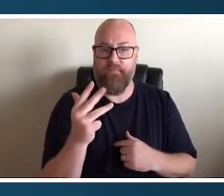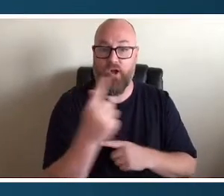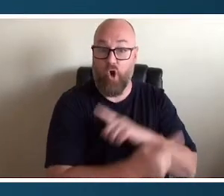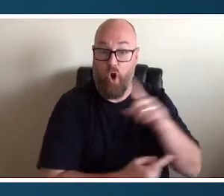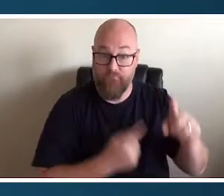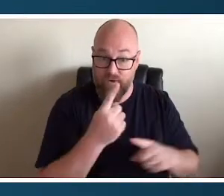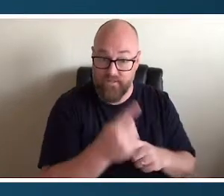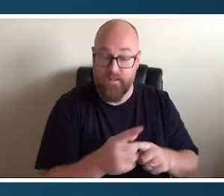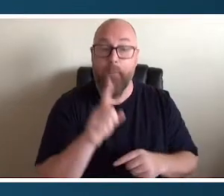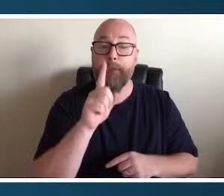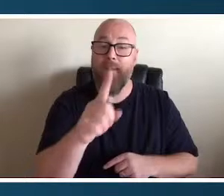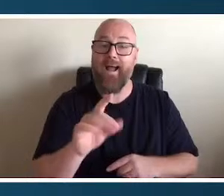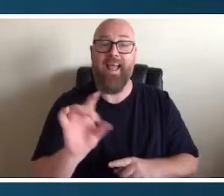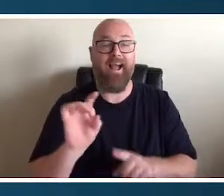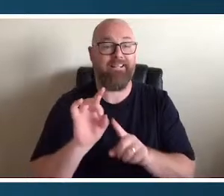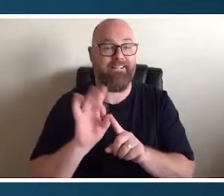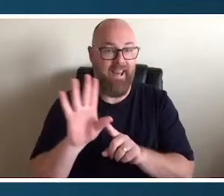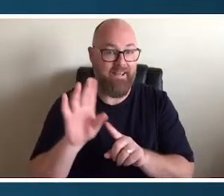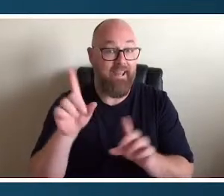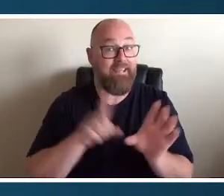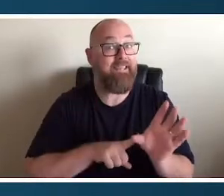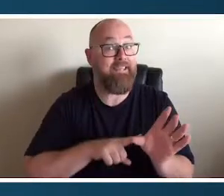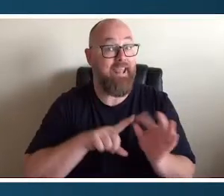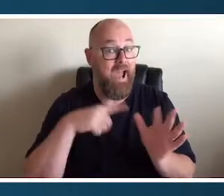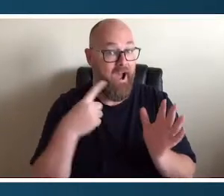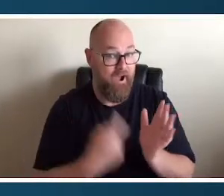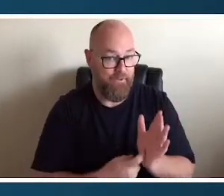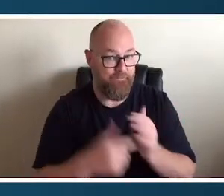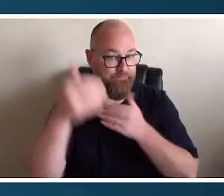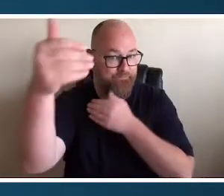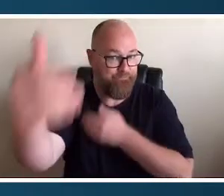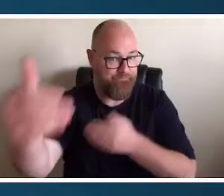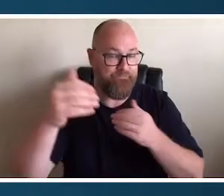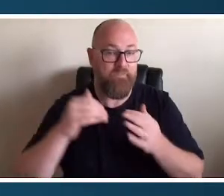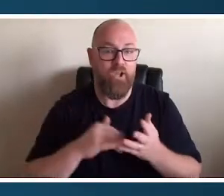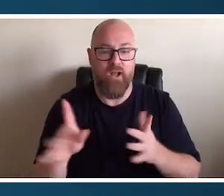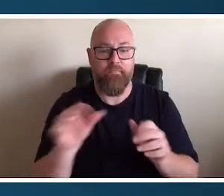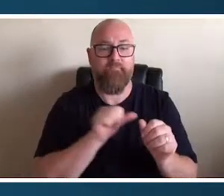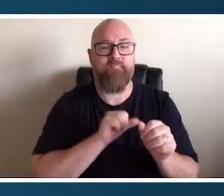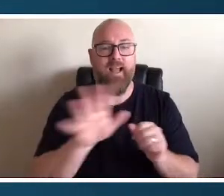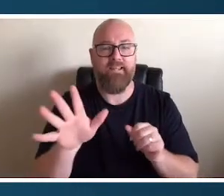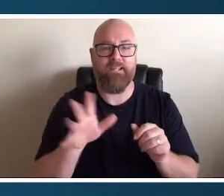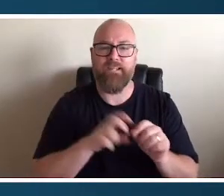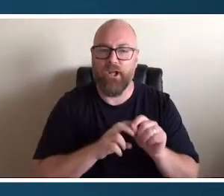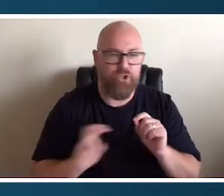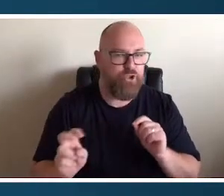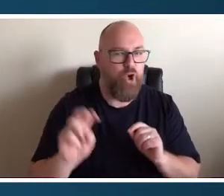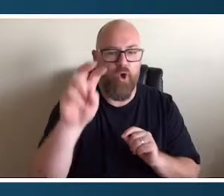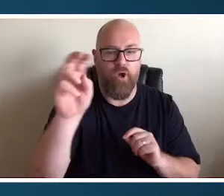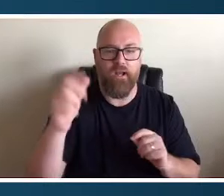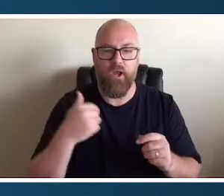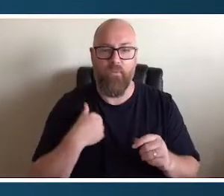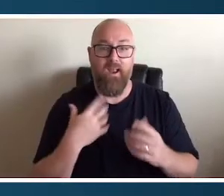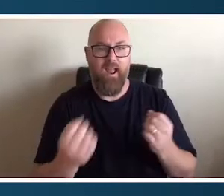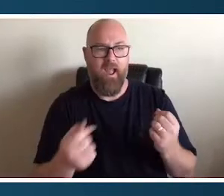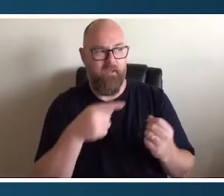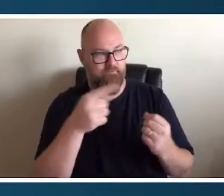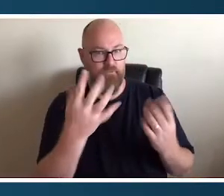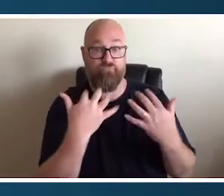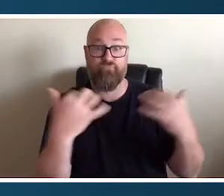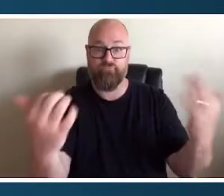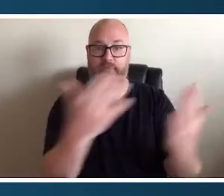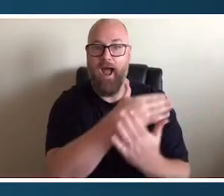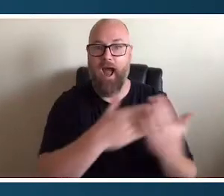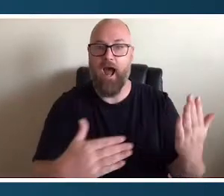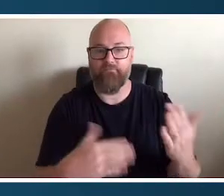year, and it's really been a fantastic journey. So I'm just curious, we have a half a full room. So I'm